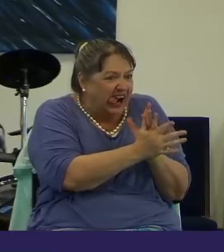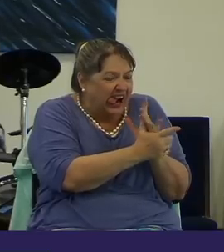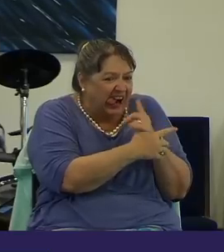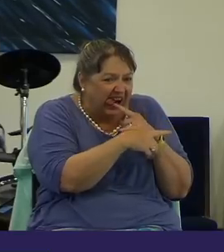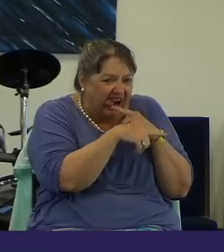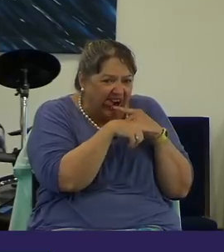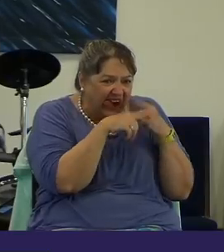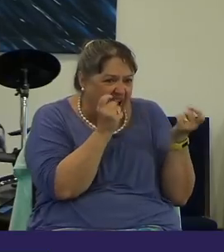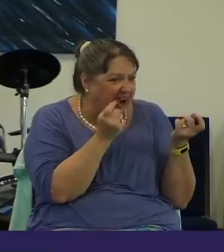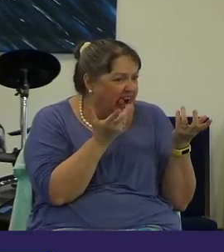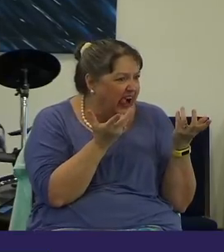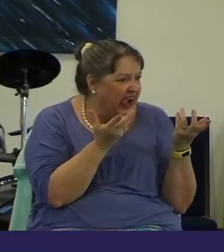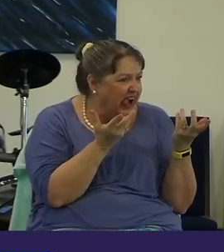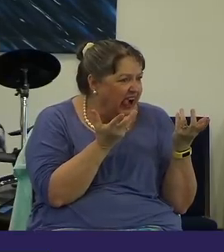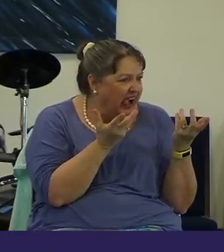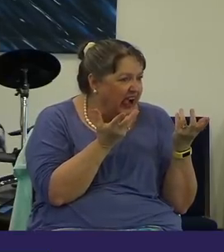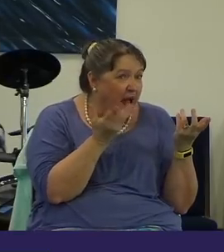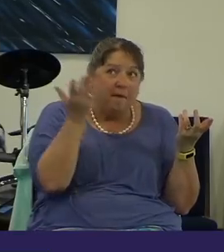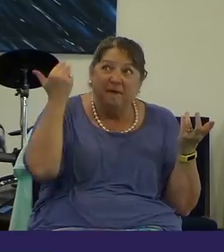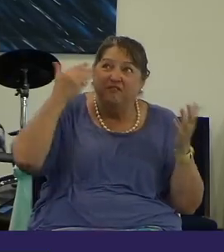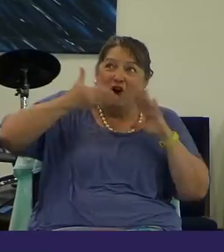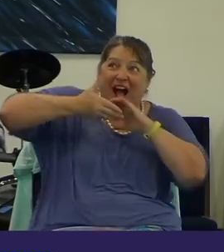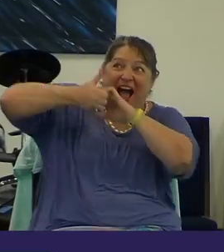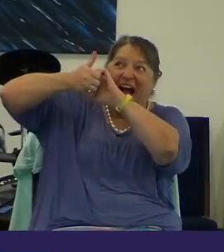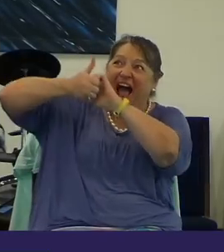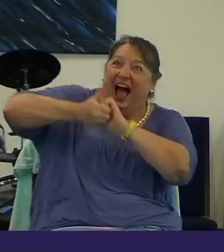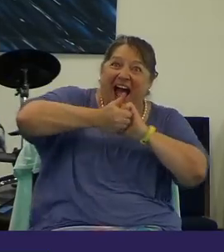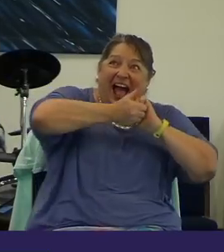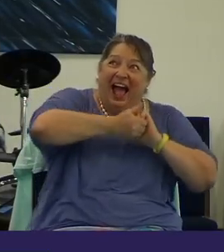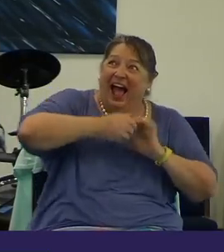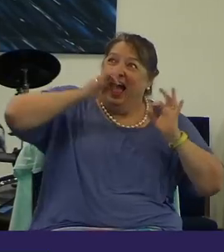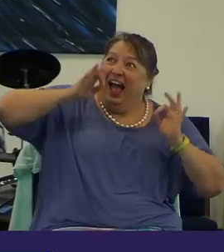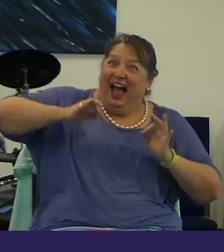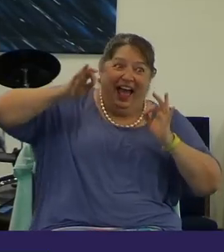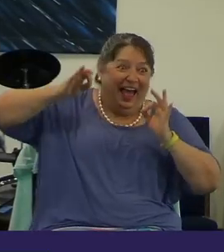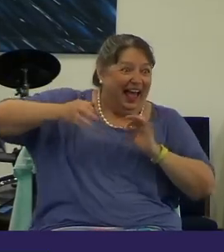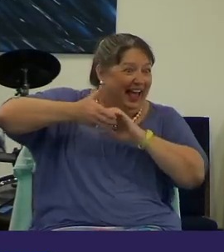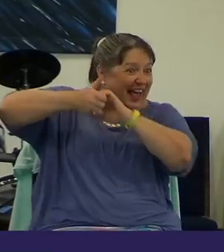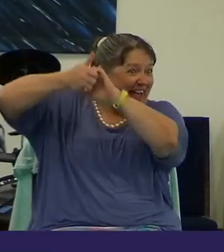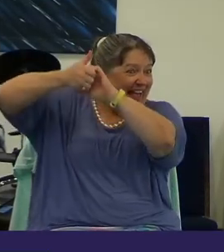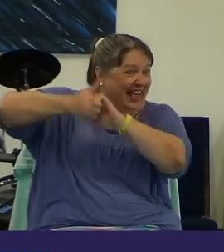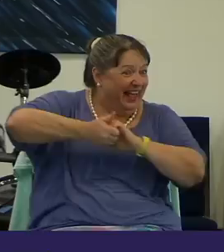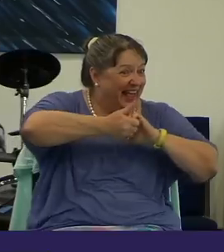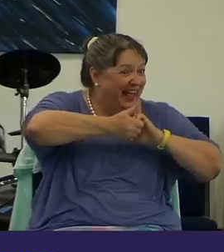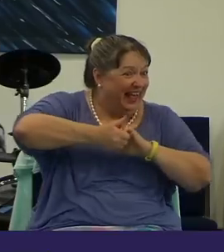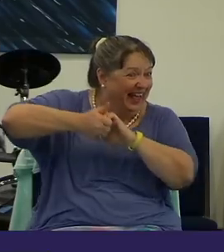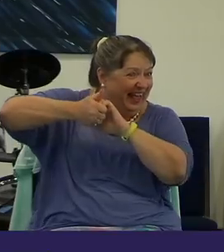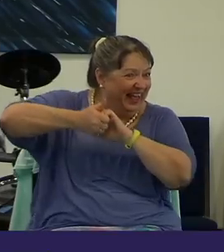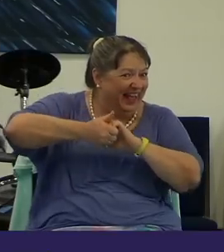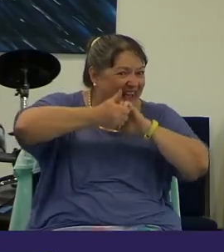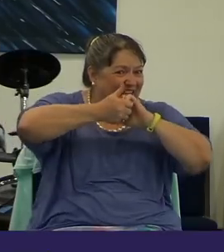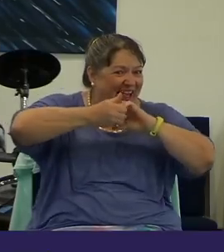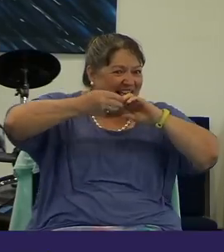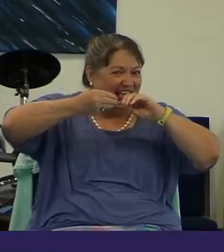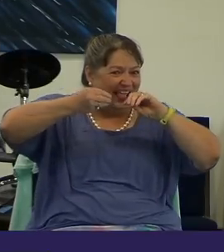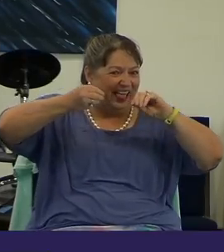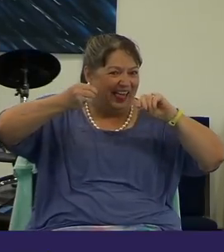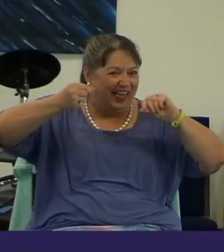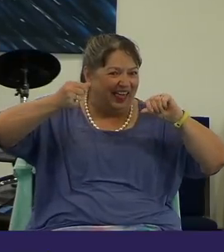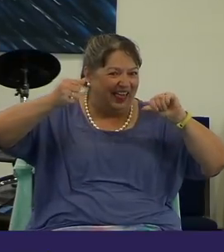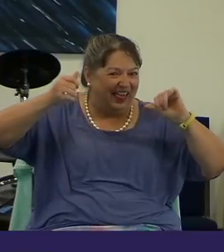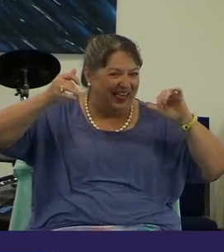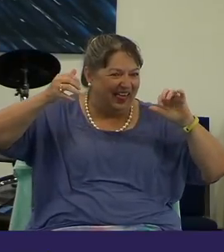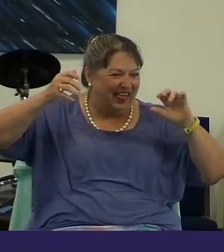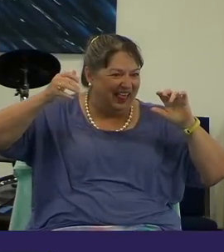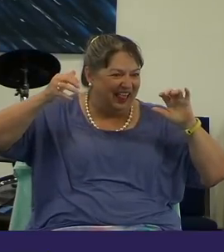had with God would never, ever be the same. The connection, the intimacy, the harmony with God was